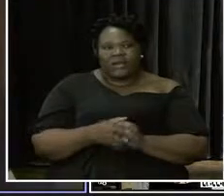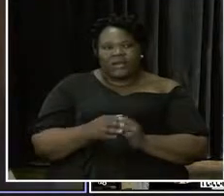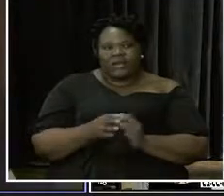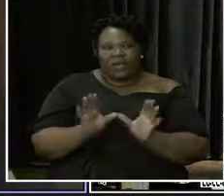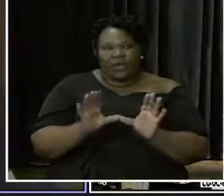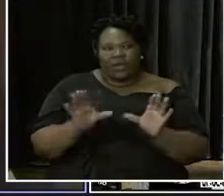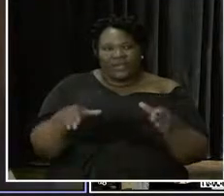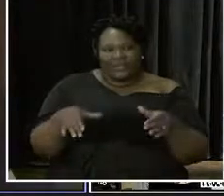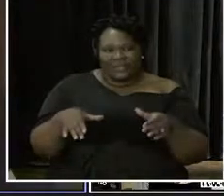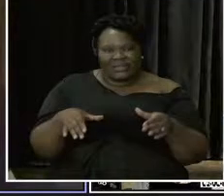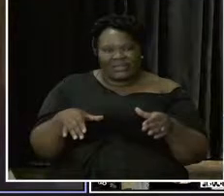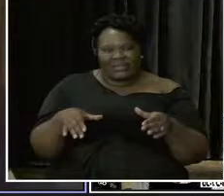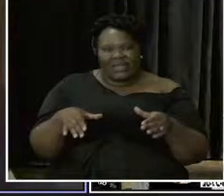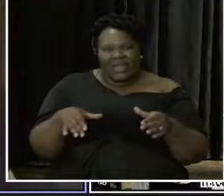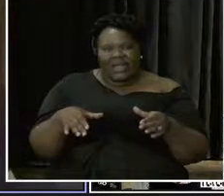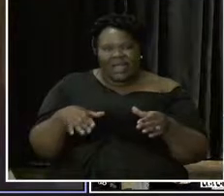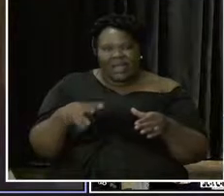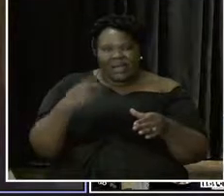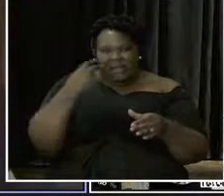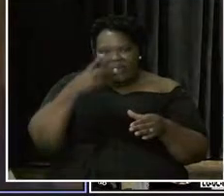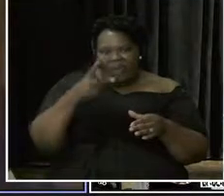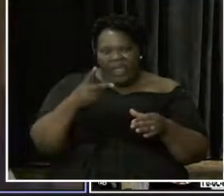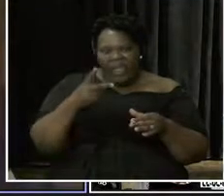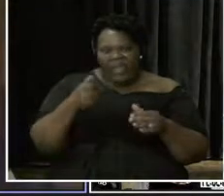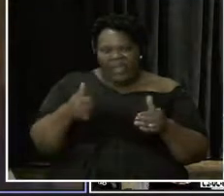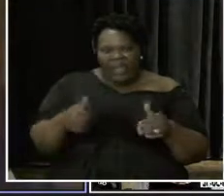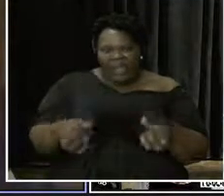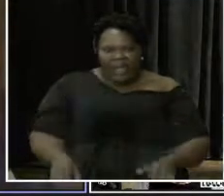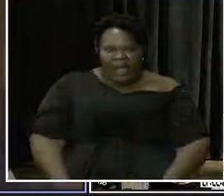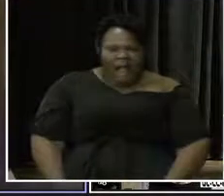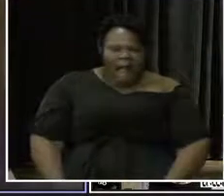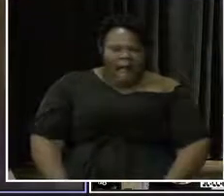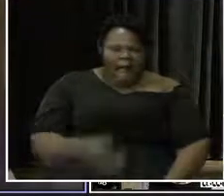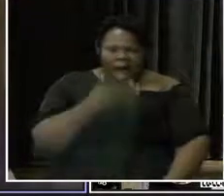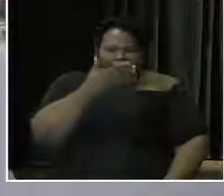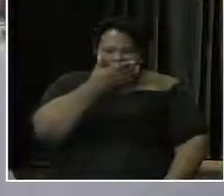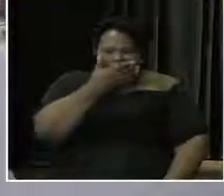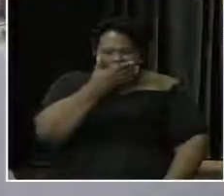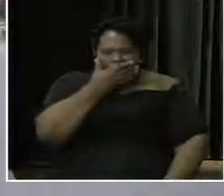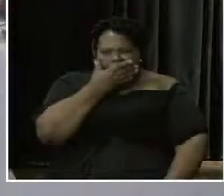some consideration on this change procedure? Thank you.